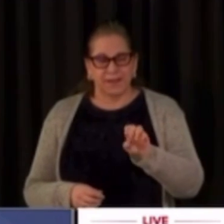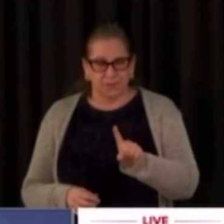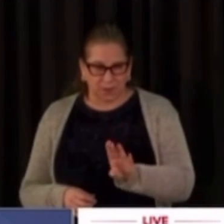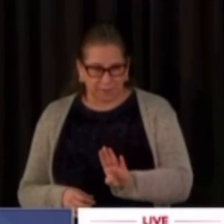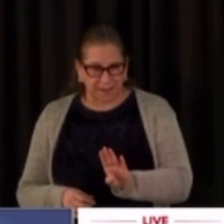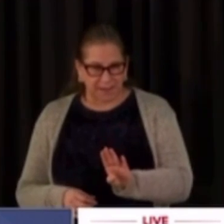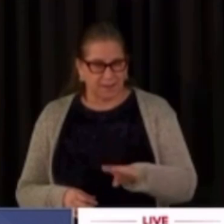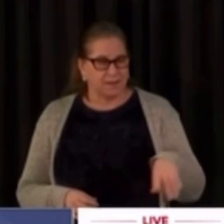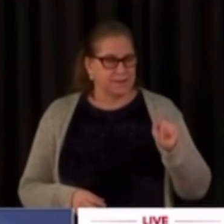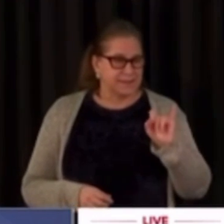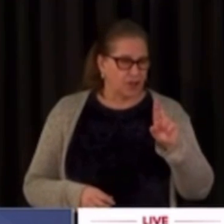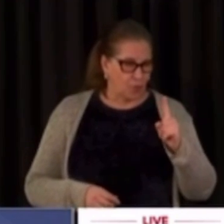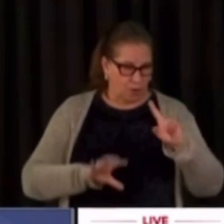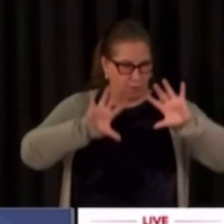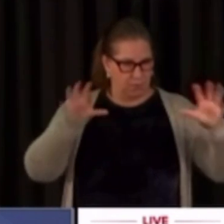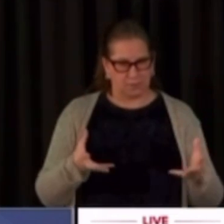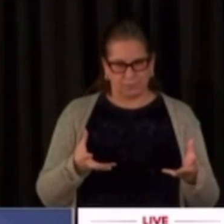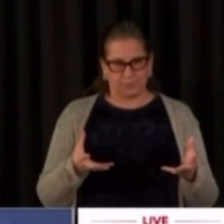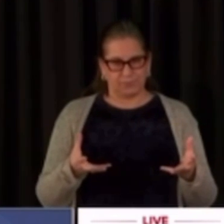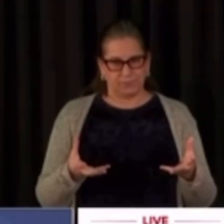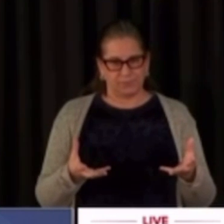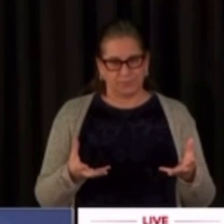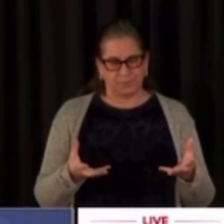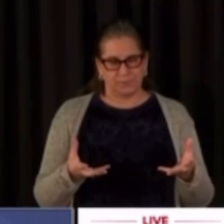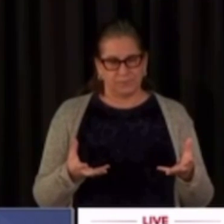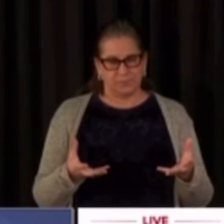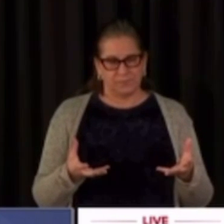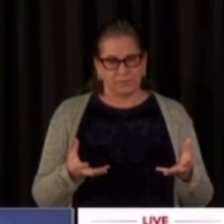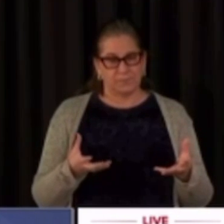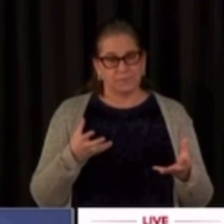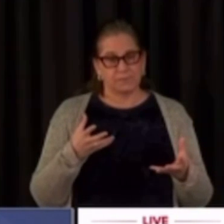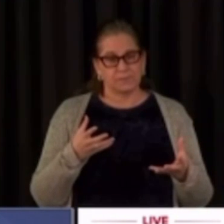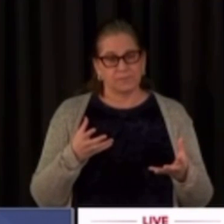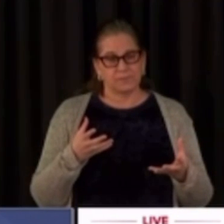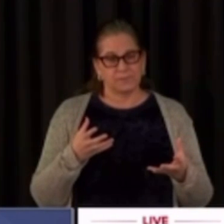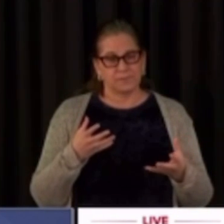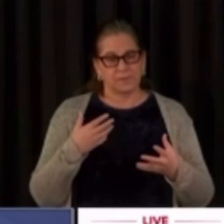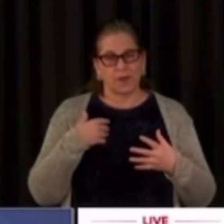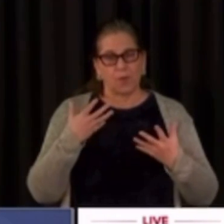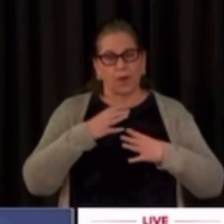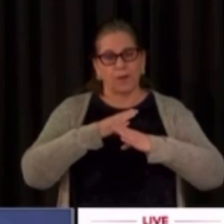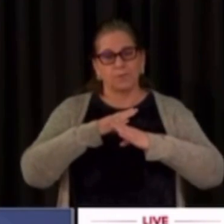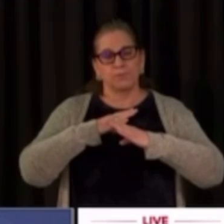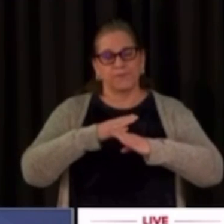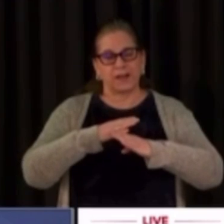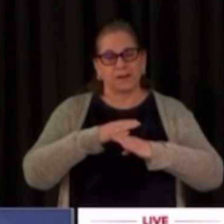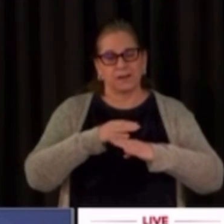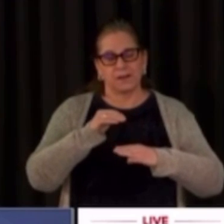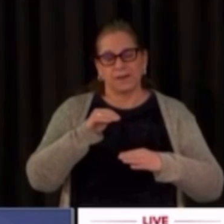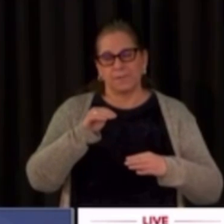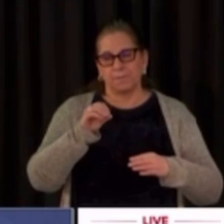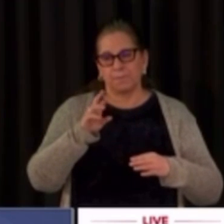today, primarily on the prevention of morbidity and mortality side, with our DC residents aged 65 years and